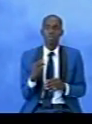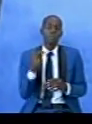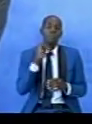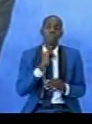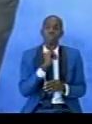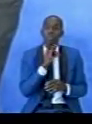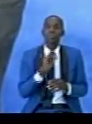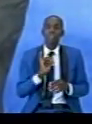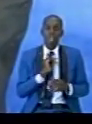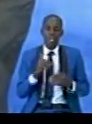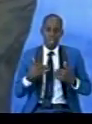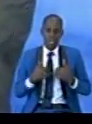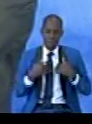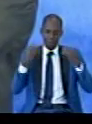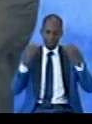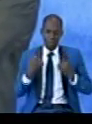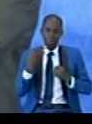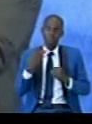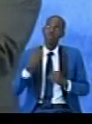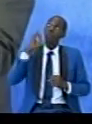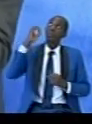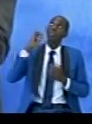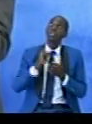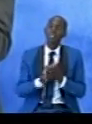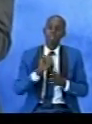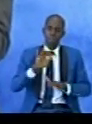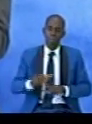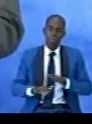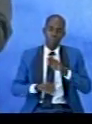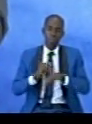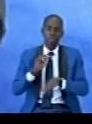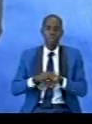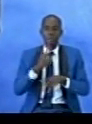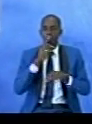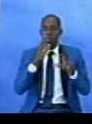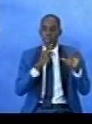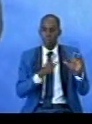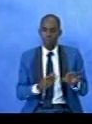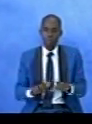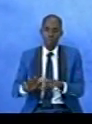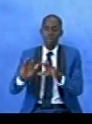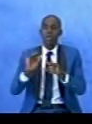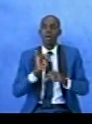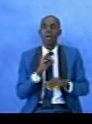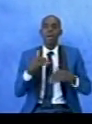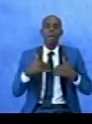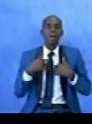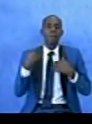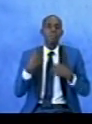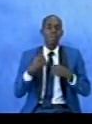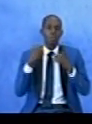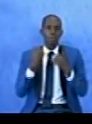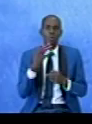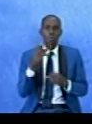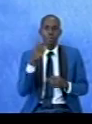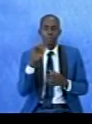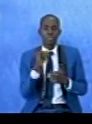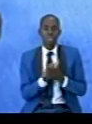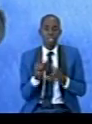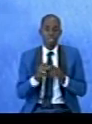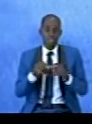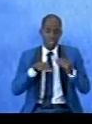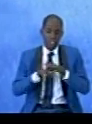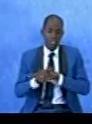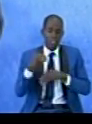walked on the sea to get into the boat. I have his word, and I have the one that he entered into the boat, all